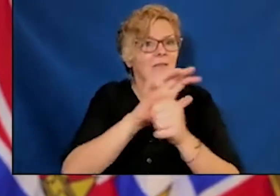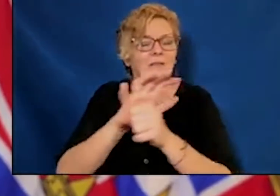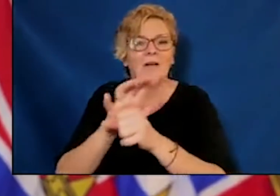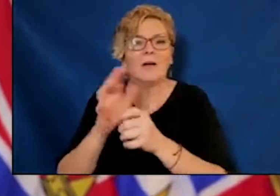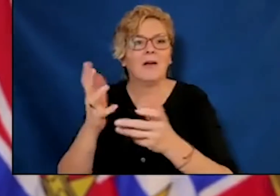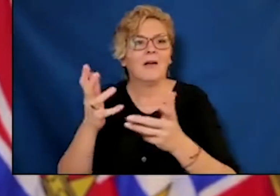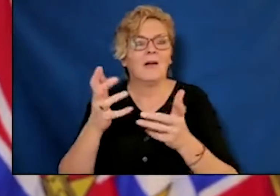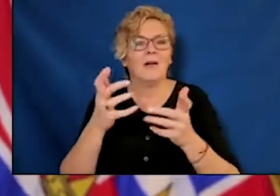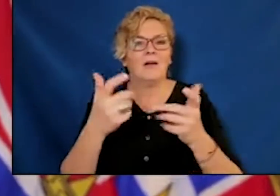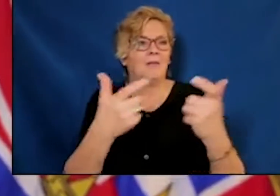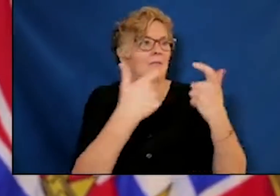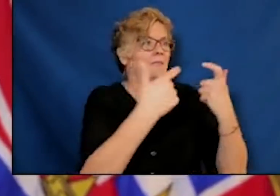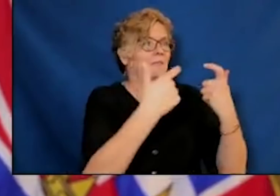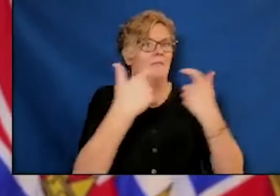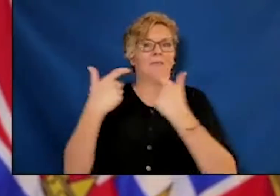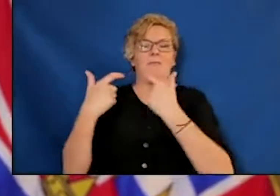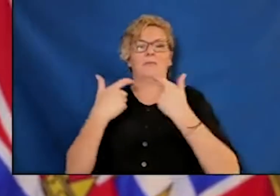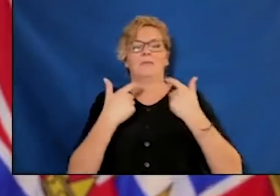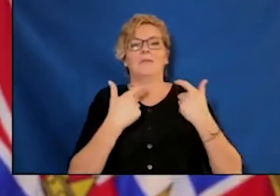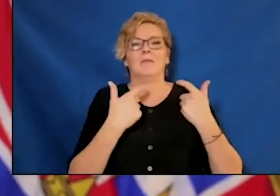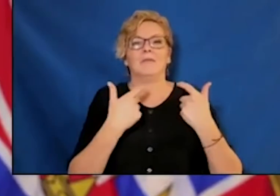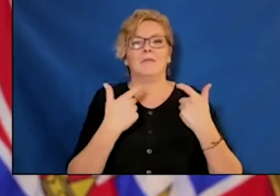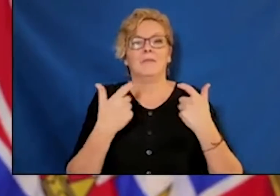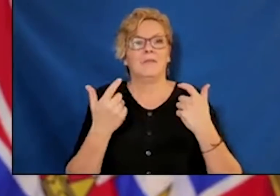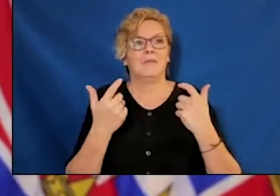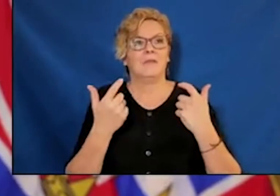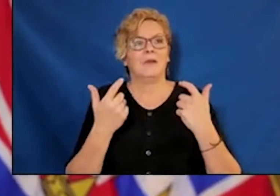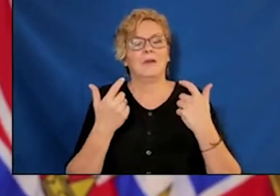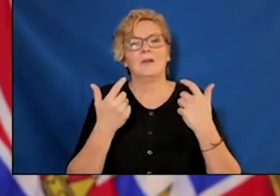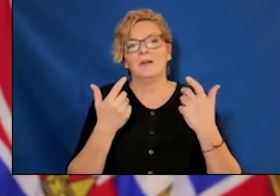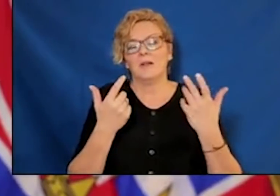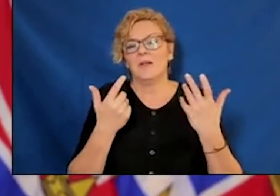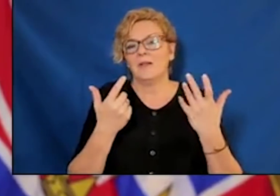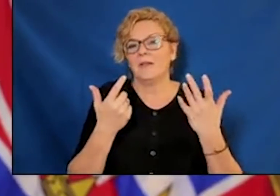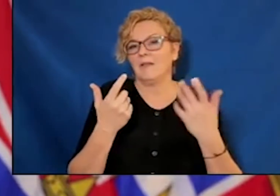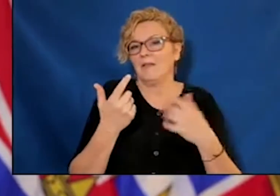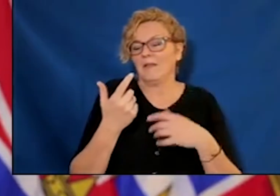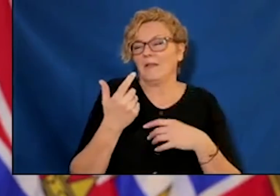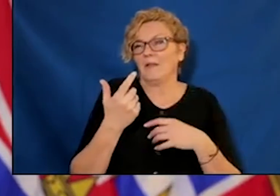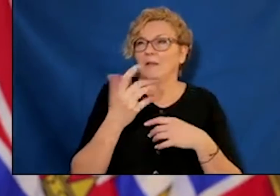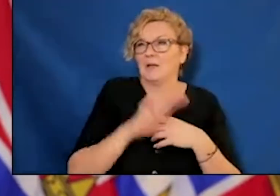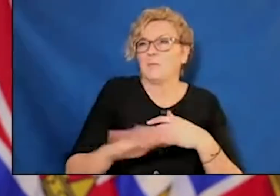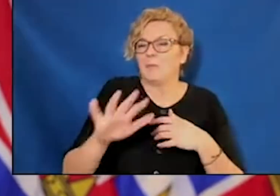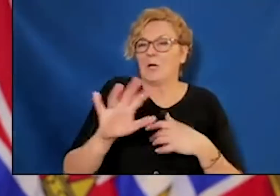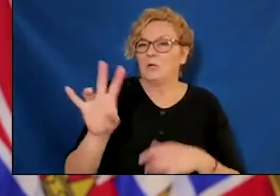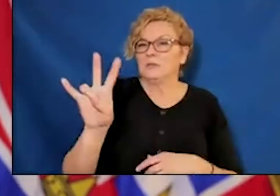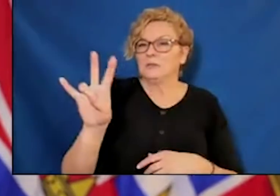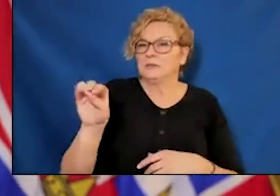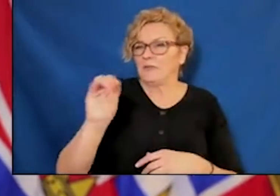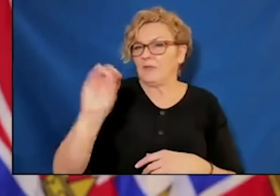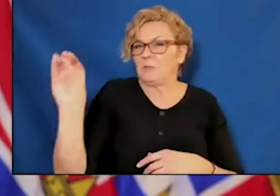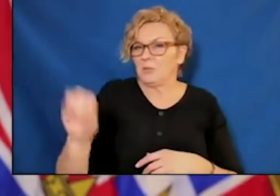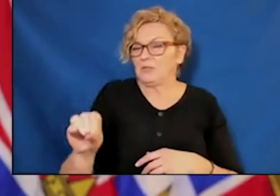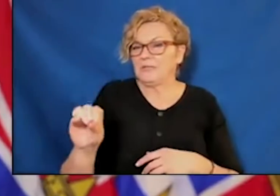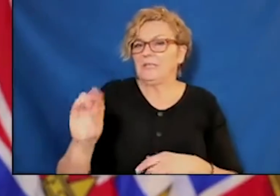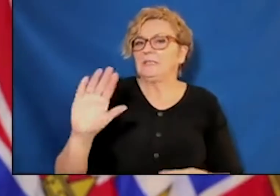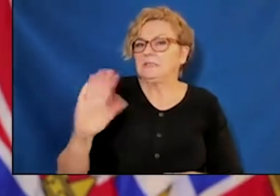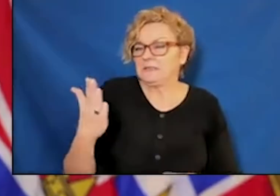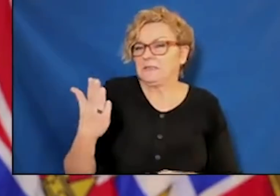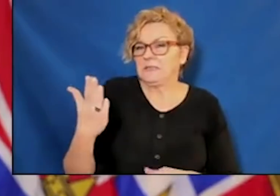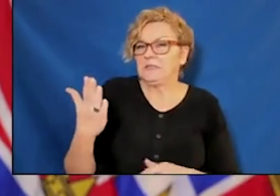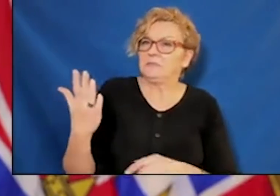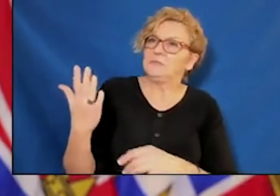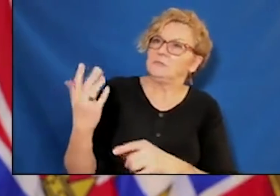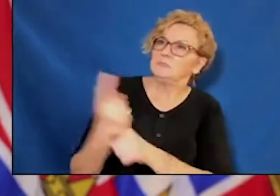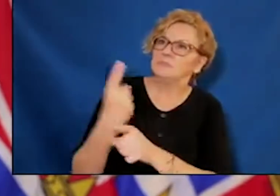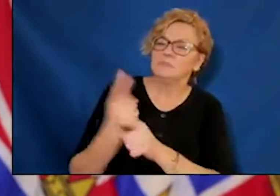We're continuing to look at it as we go. I think that probably 70% is something to aim for. But of course, we